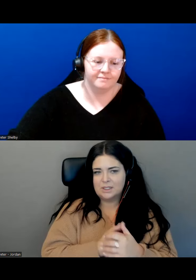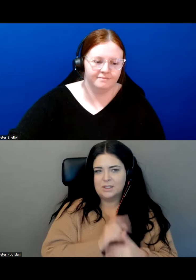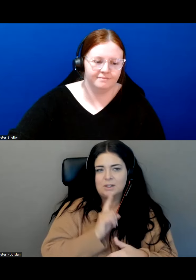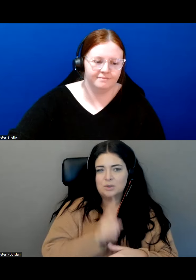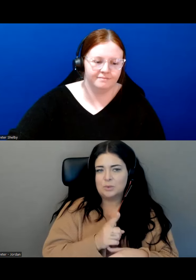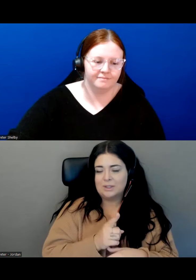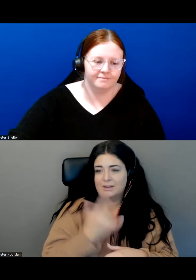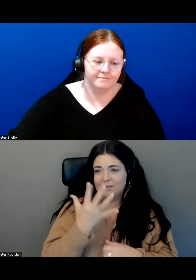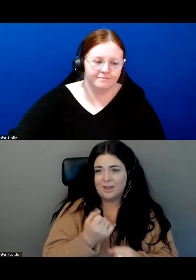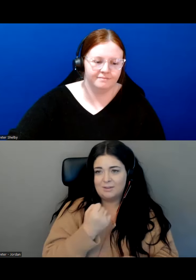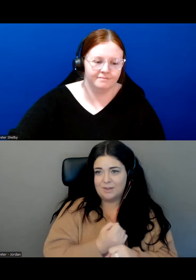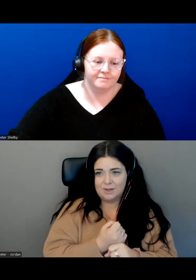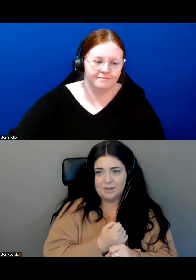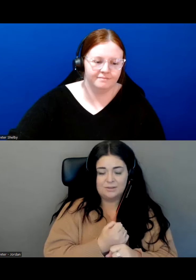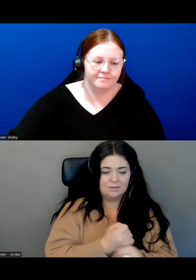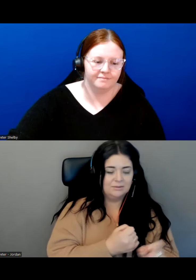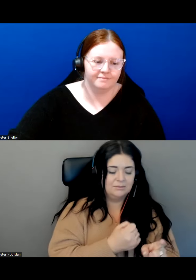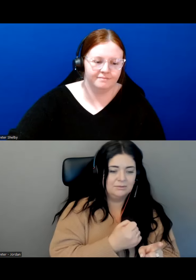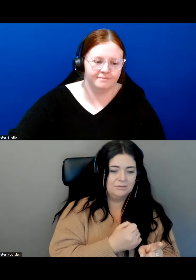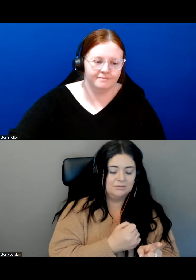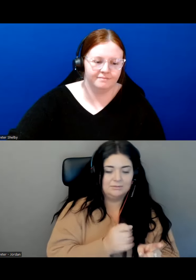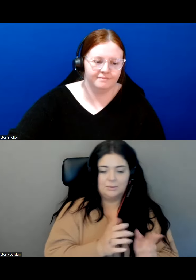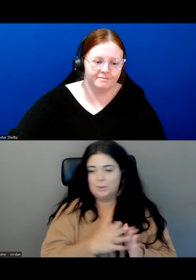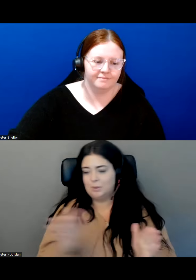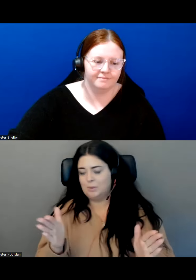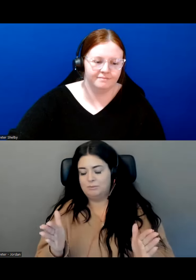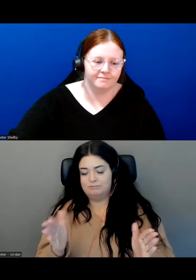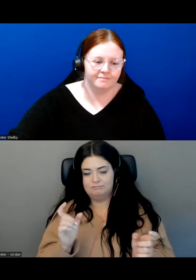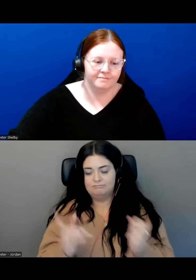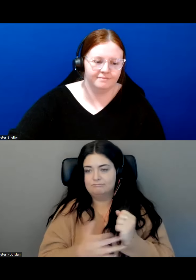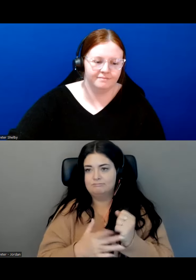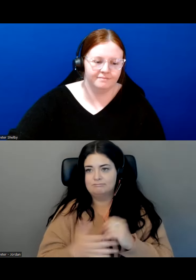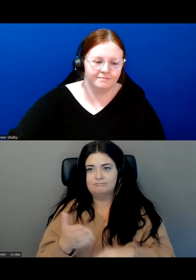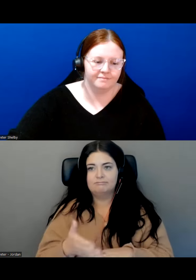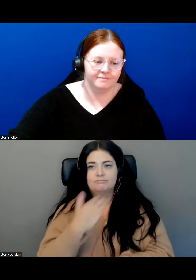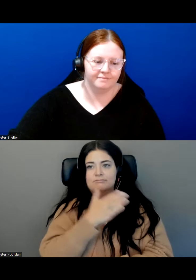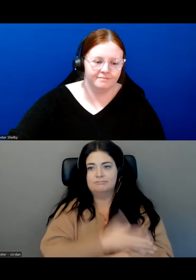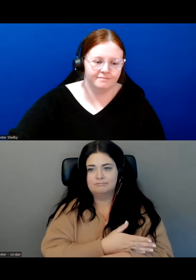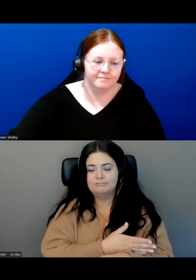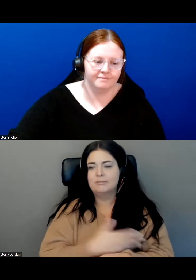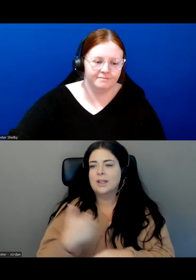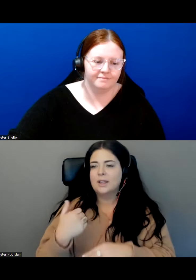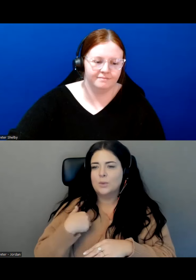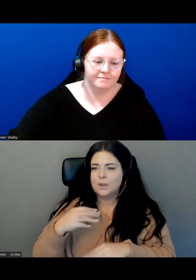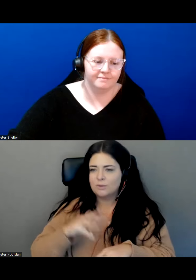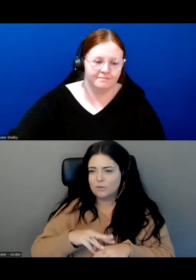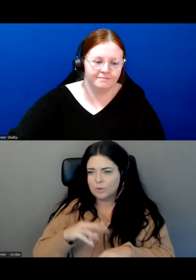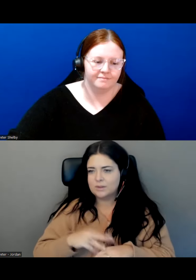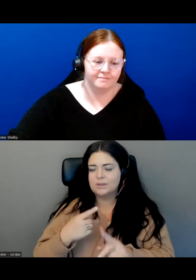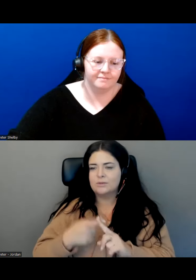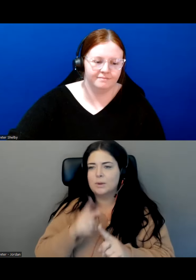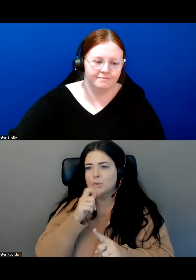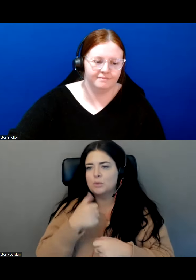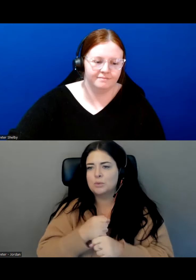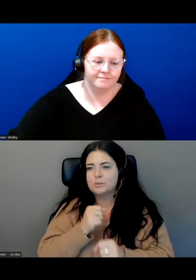night and day difference. It definitely can be in technology. There's warranties from the manufacturers and of course